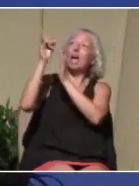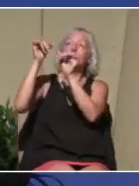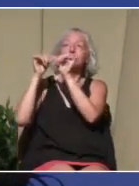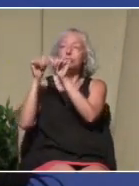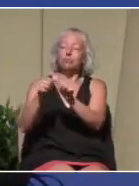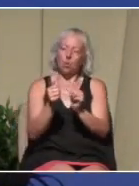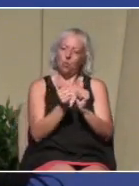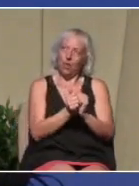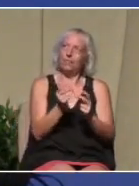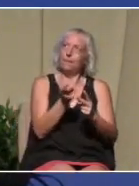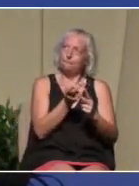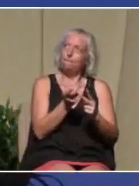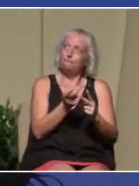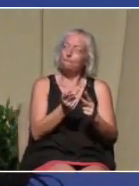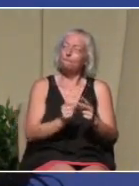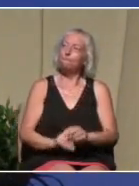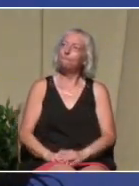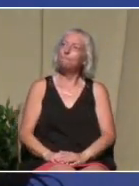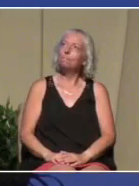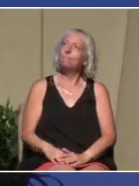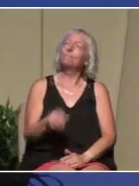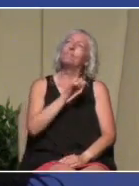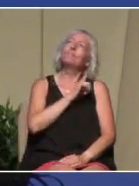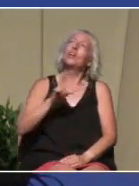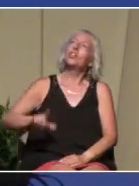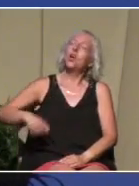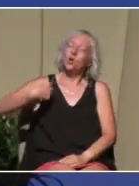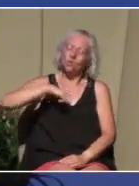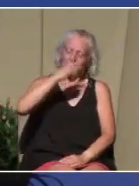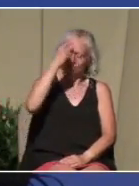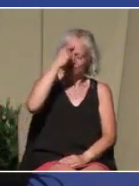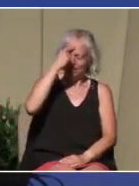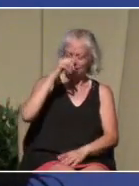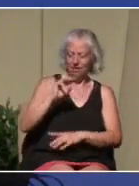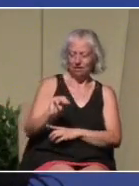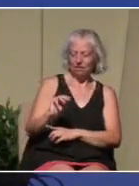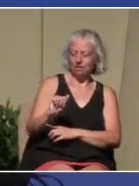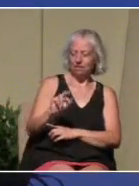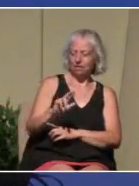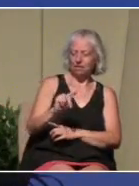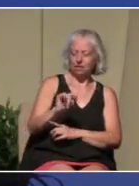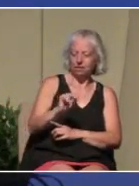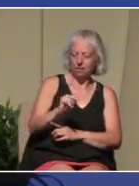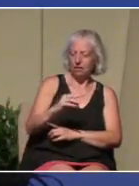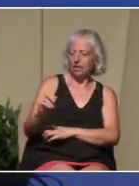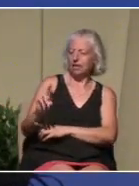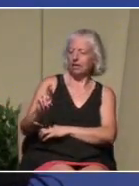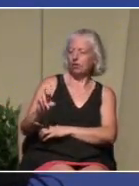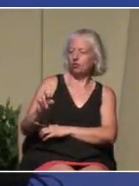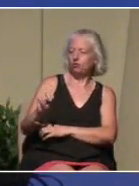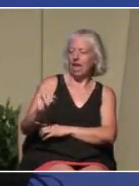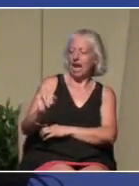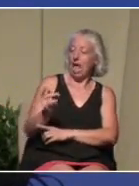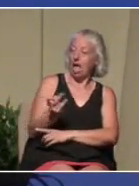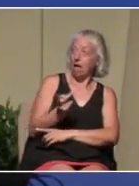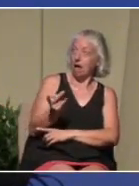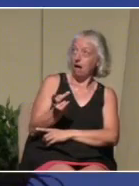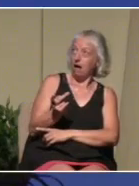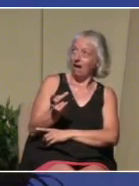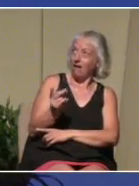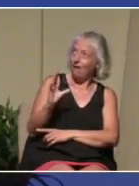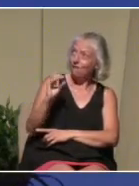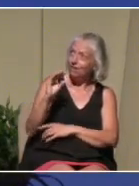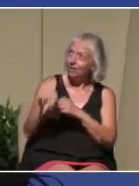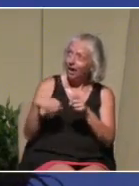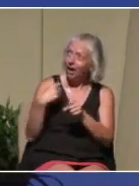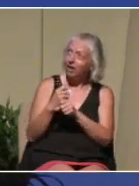them. And Lord, we just lift up Martin and Rennie this morning to you. 50 years. What